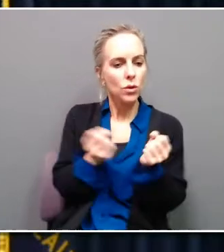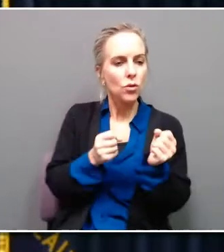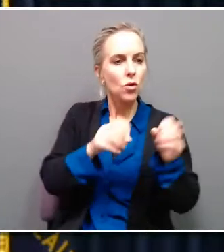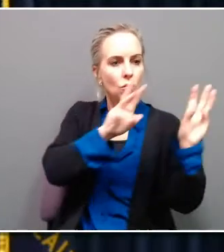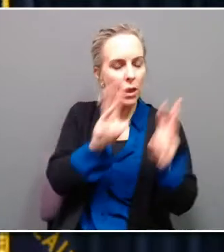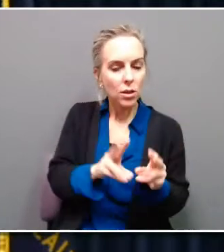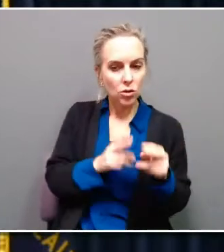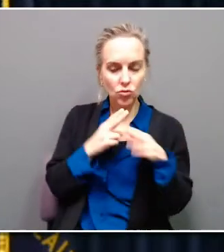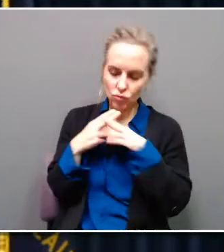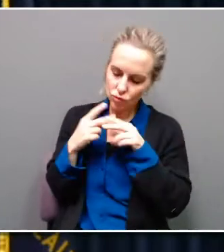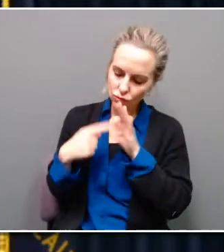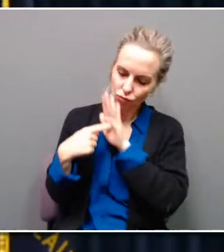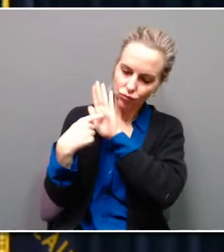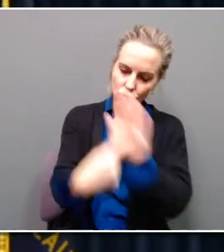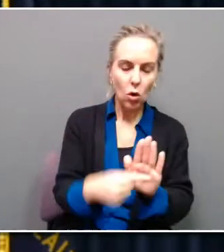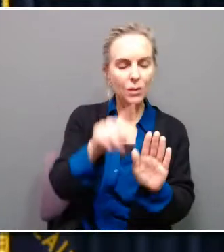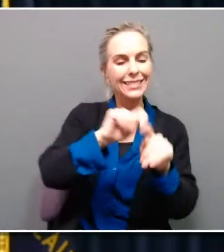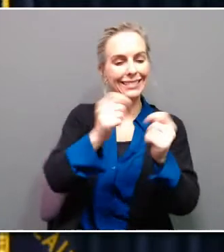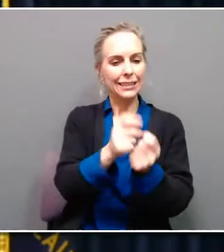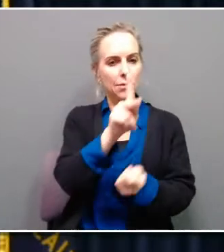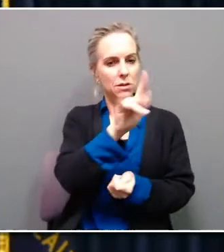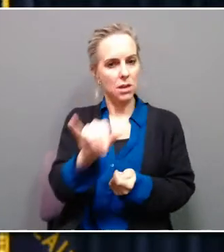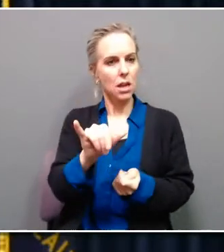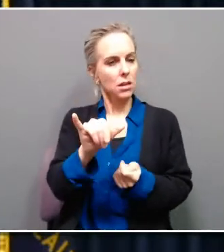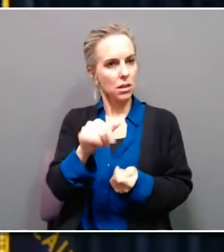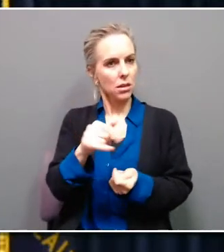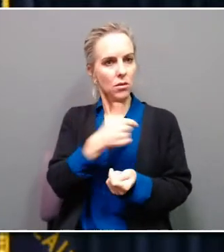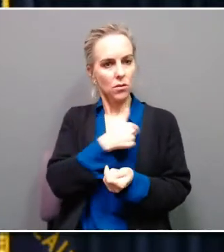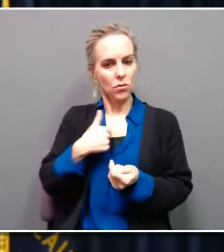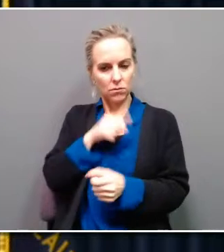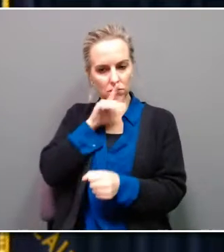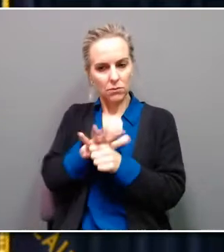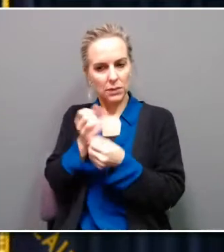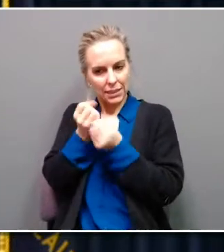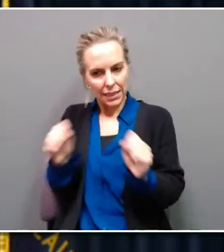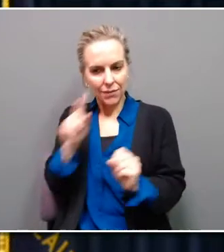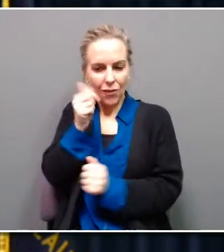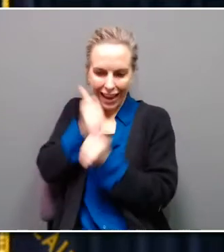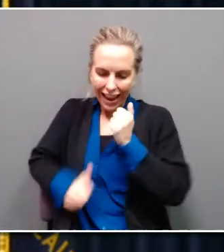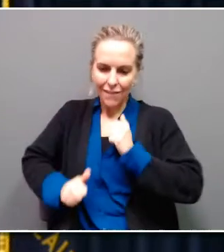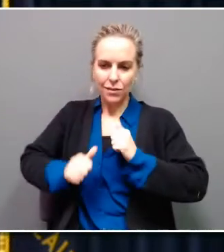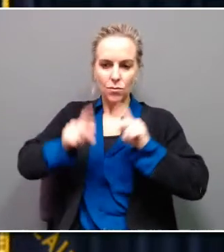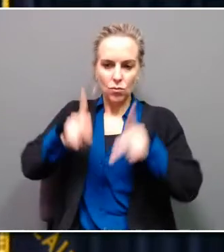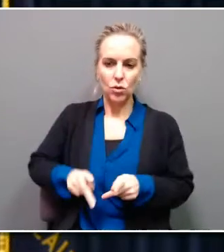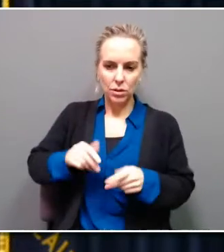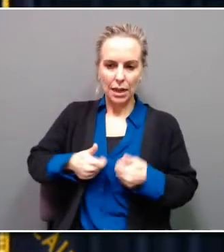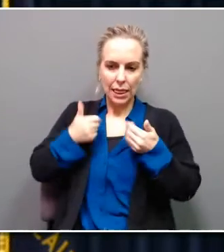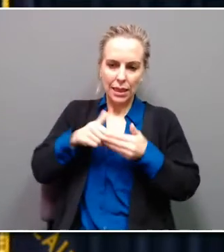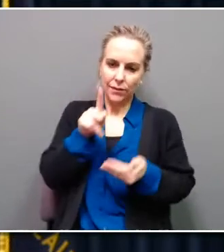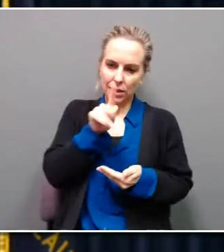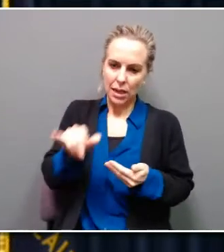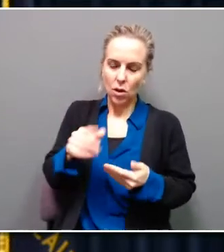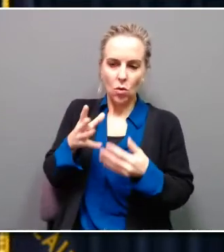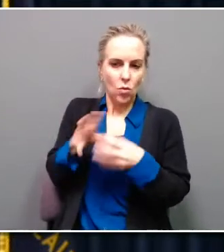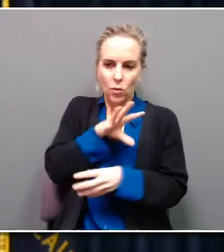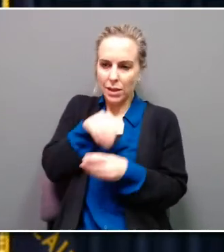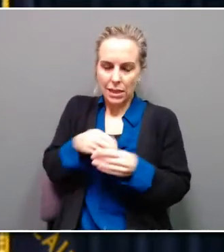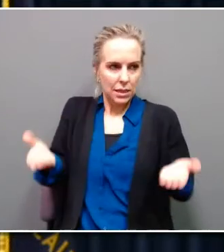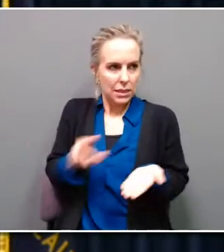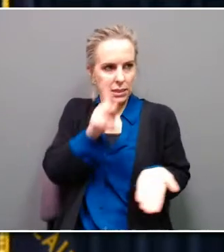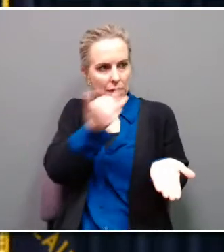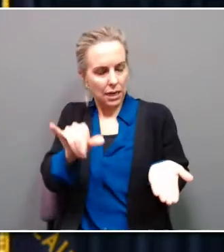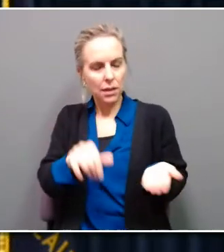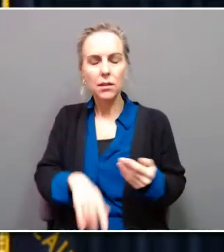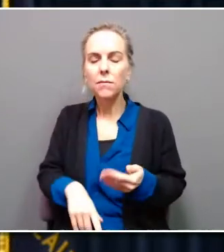is dedicated to the safety of every single Kentucky citizen or anybody living within our borders. The next week is an